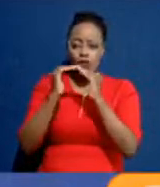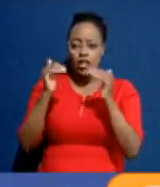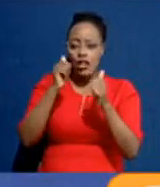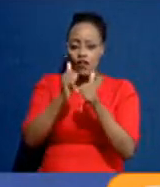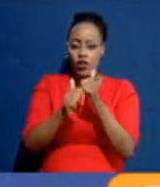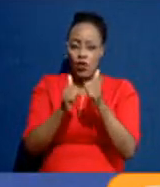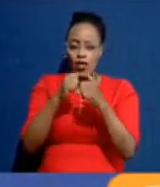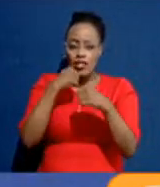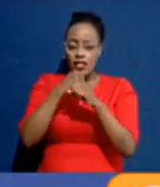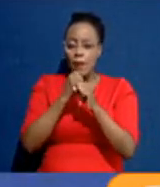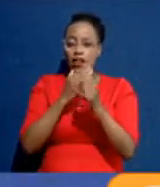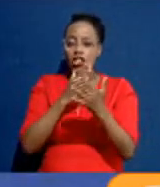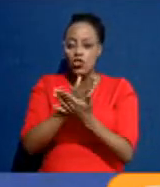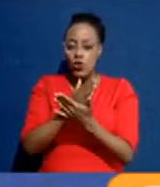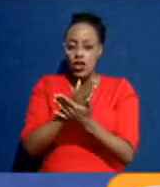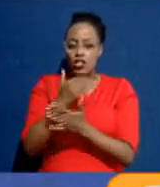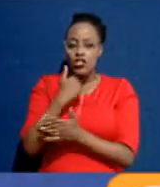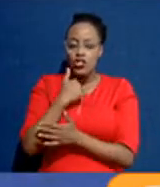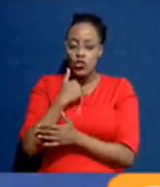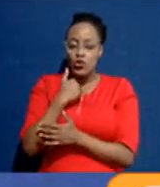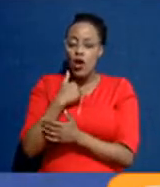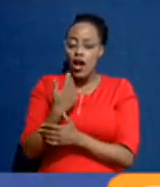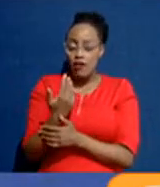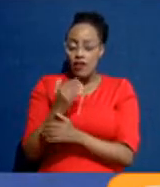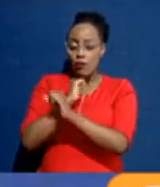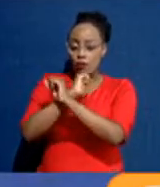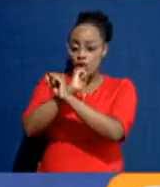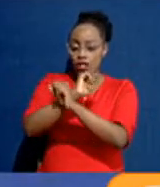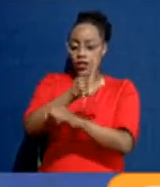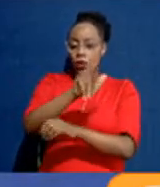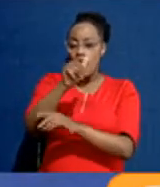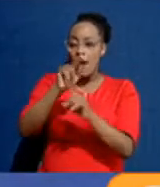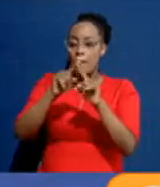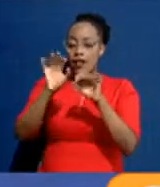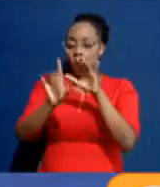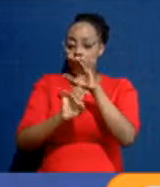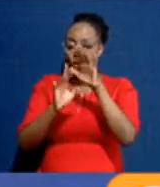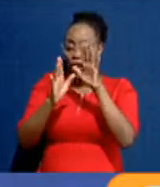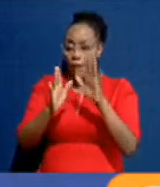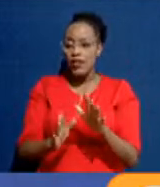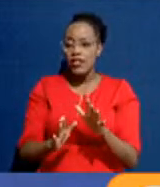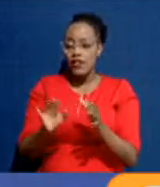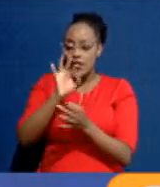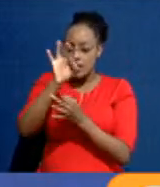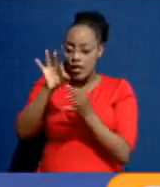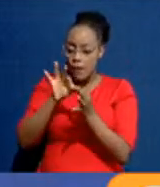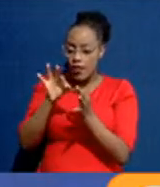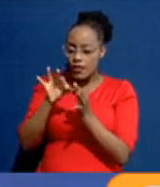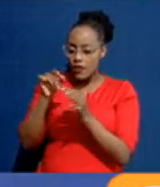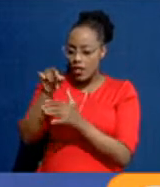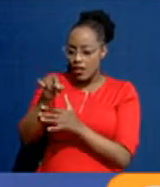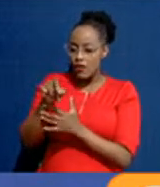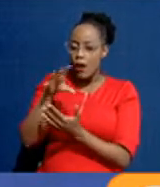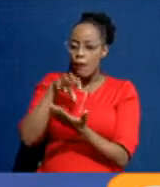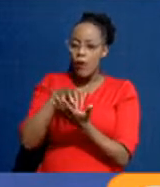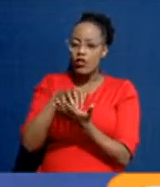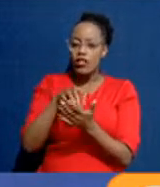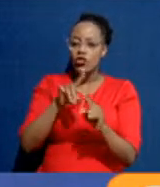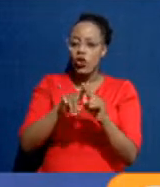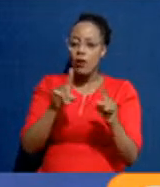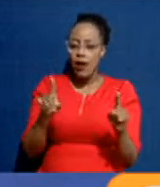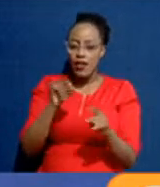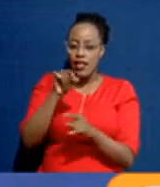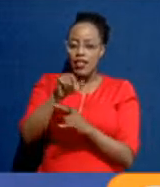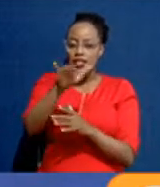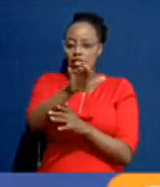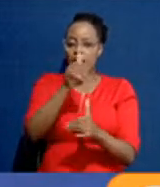of ensuring that you cover each other's tracks. But if you are minister in charge of a certain portfolio, that is the